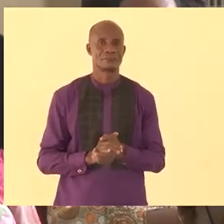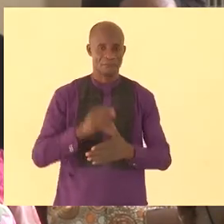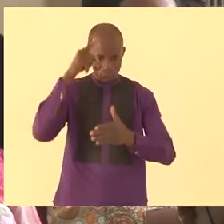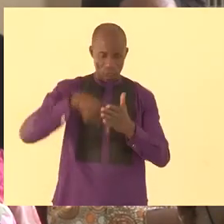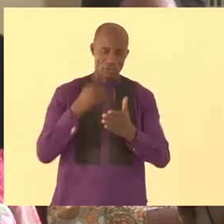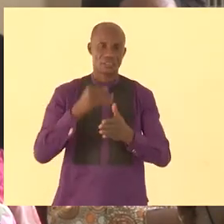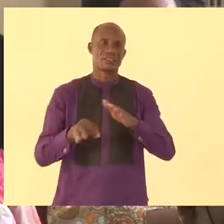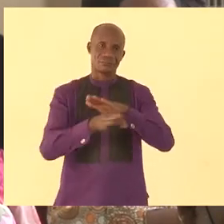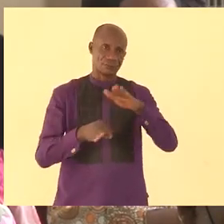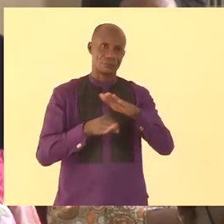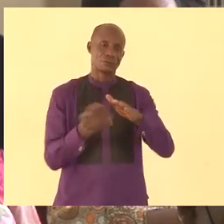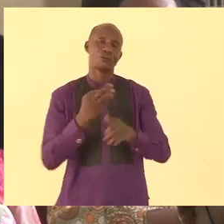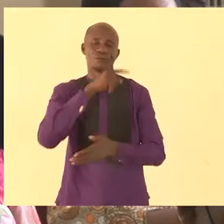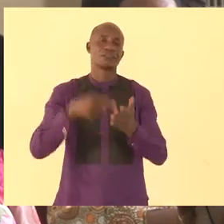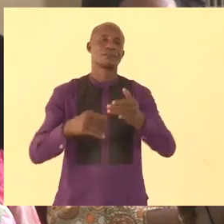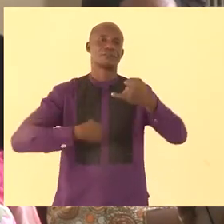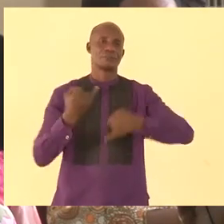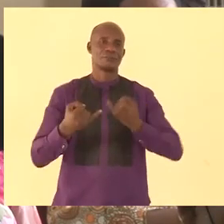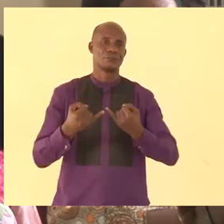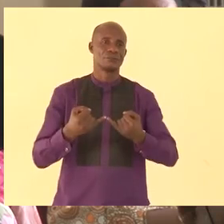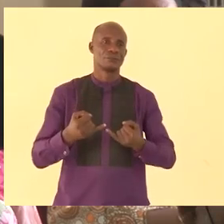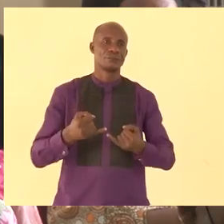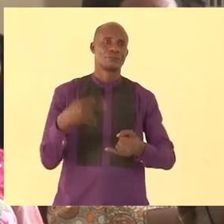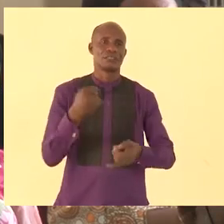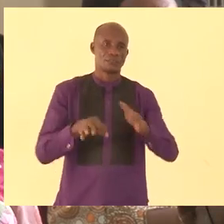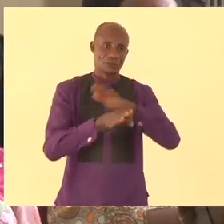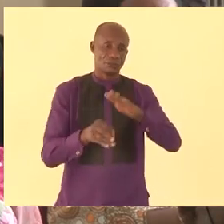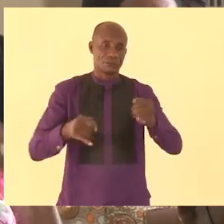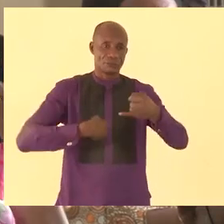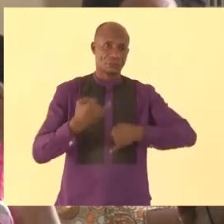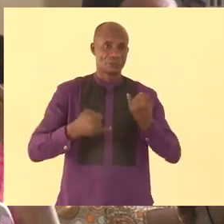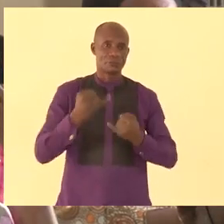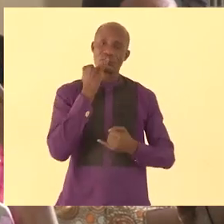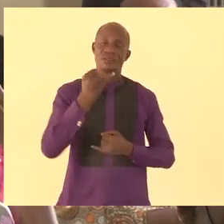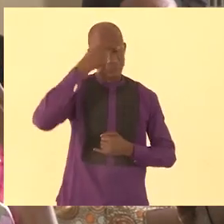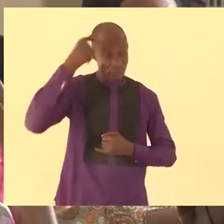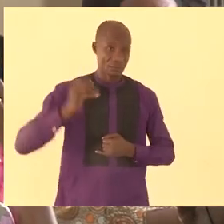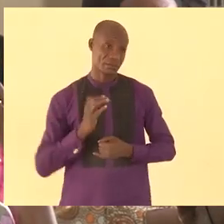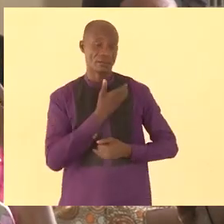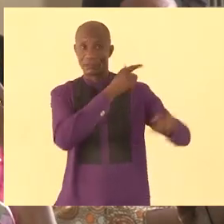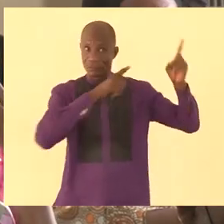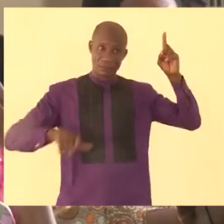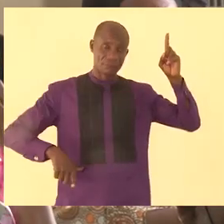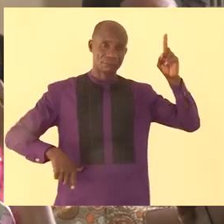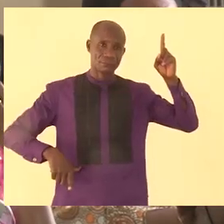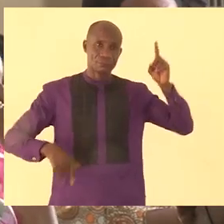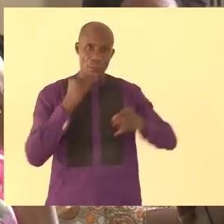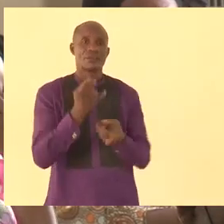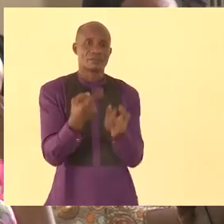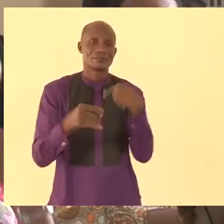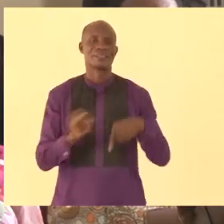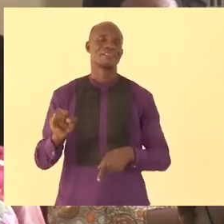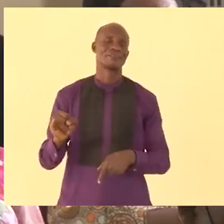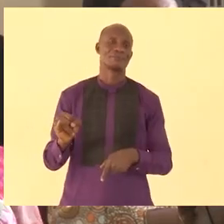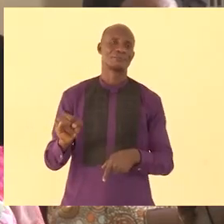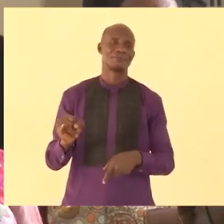What is the basis of this joy? The basis of the joy is because our Lord, the Messiah, is